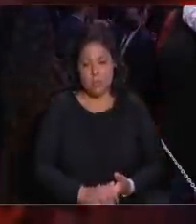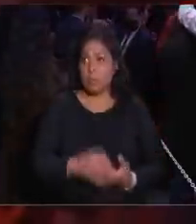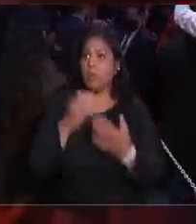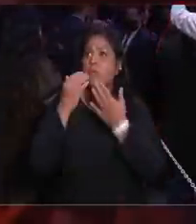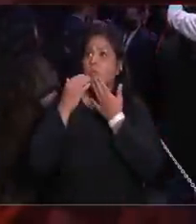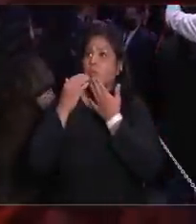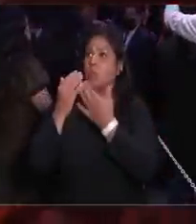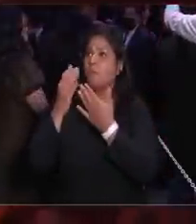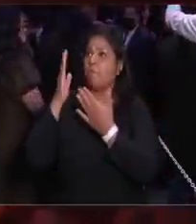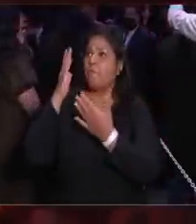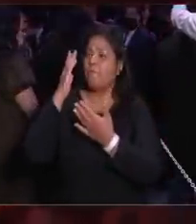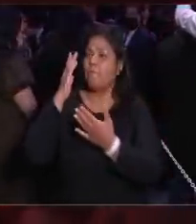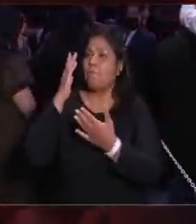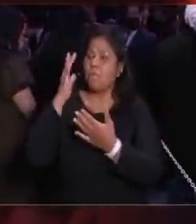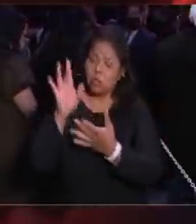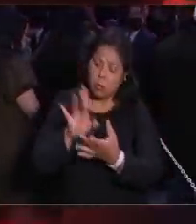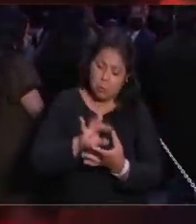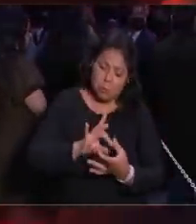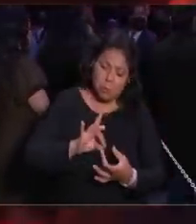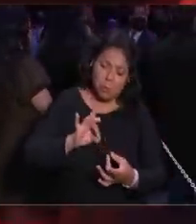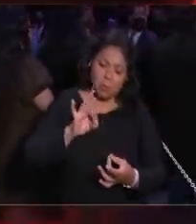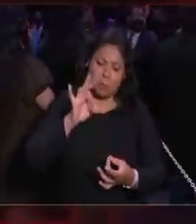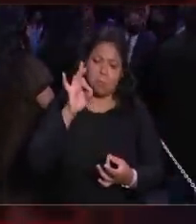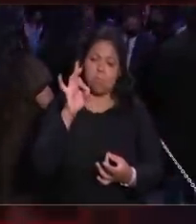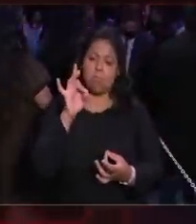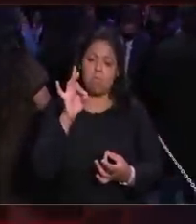Thank you for your spirit.